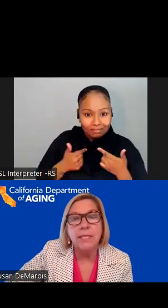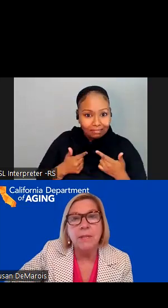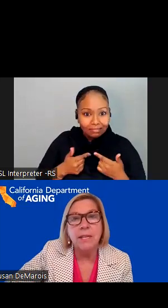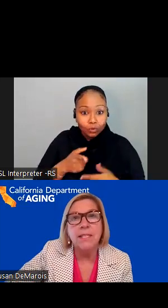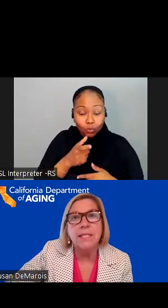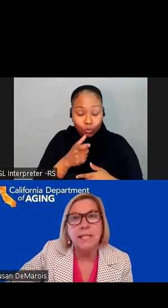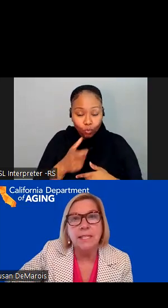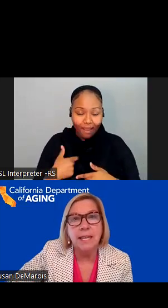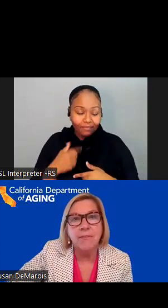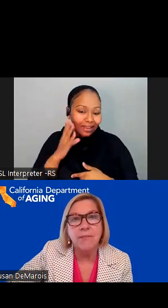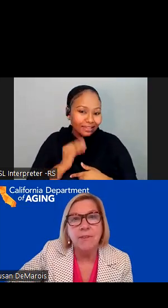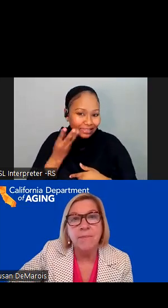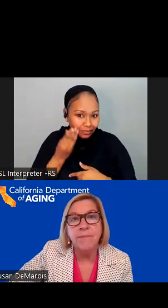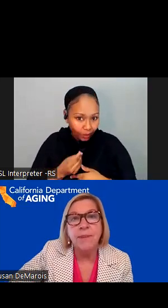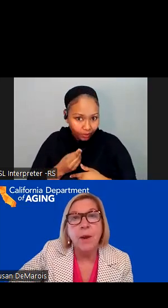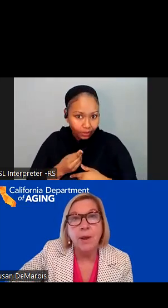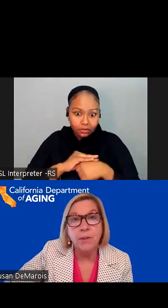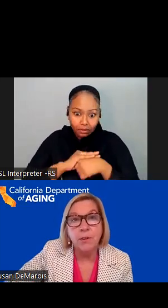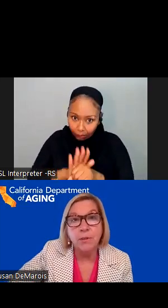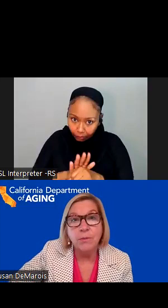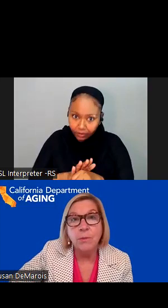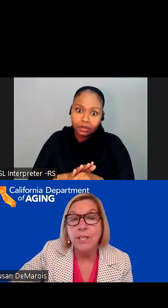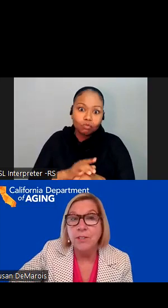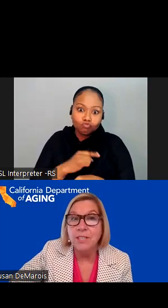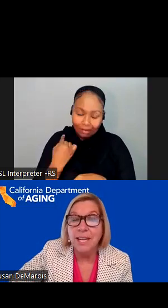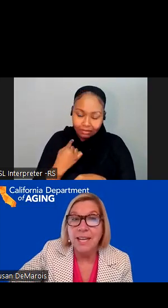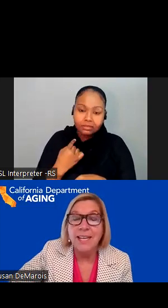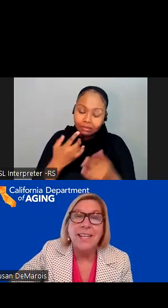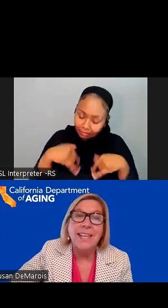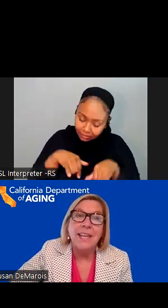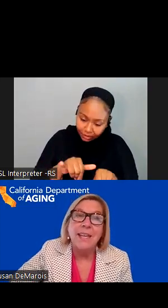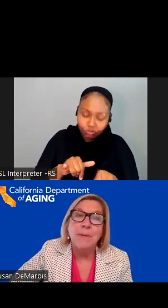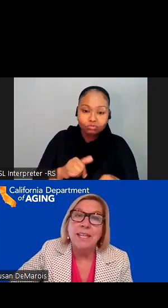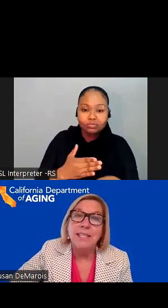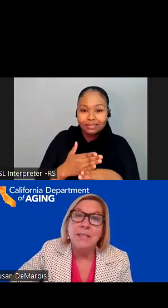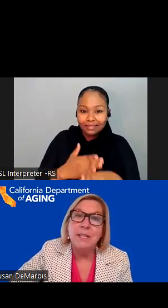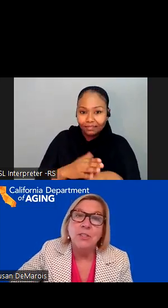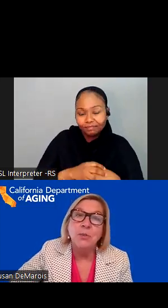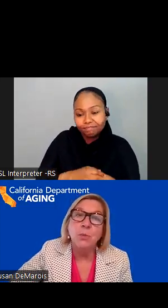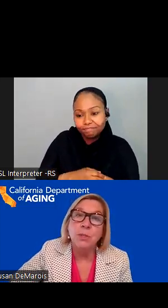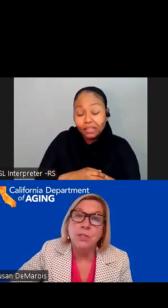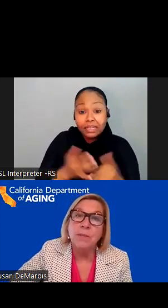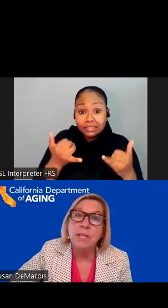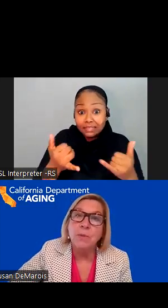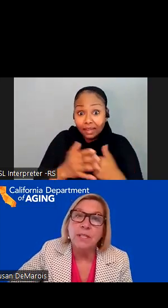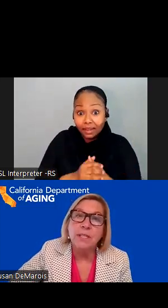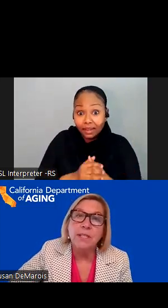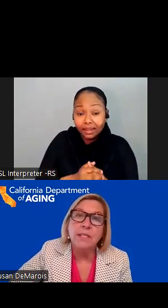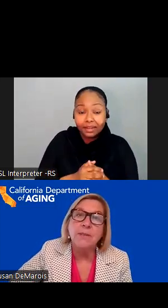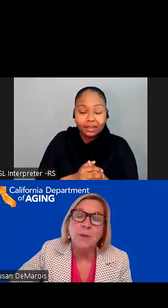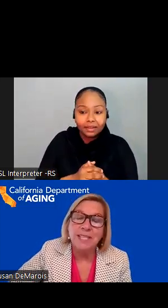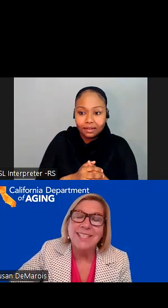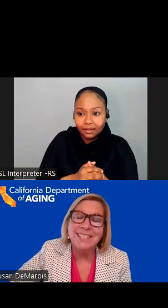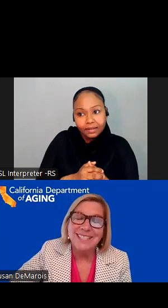COVID-19 pandemic stay safe. However, we're here today because these measures resulted in many